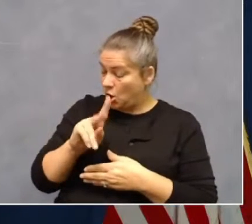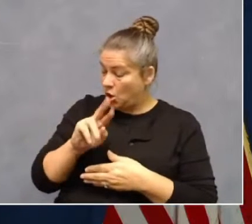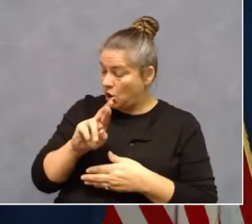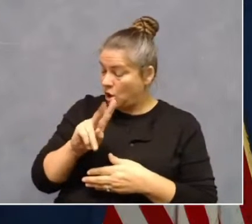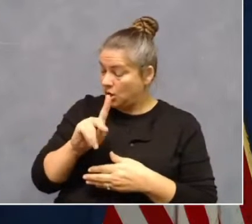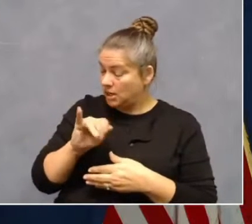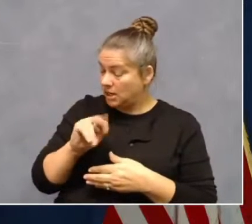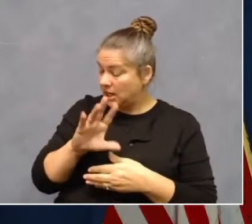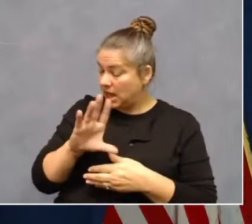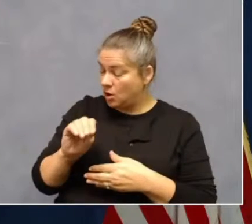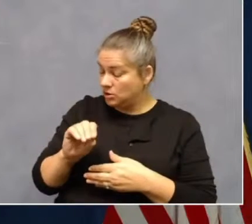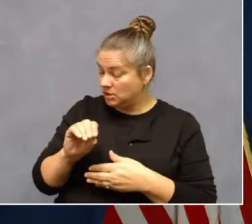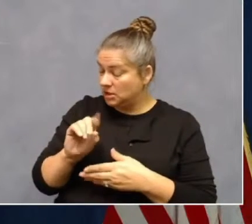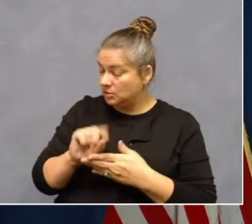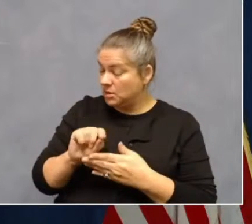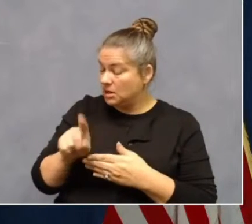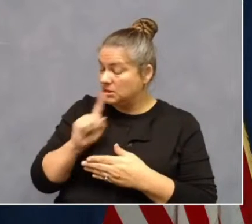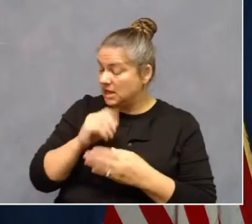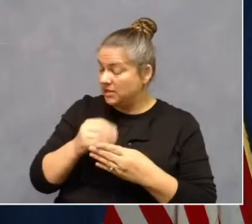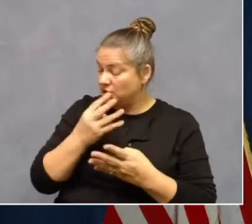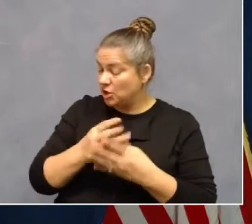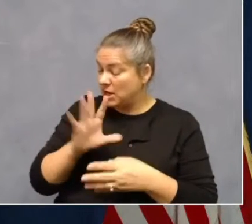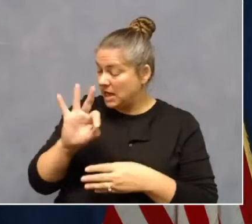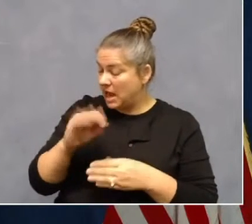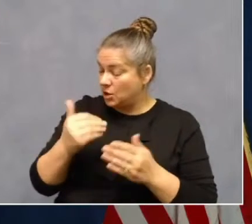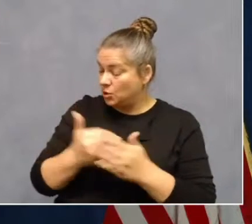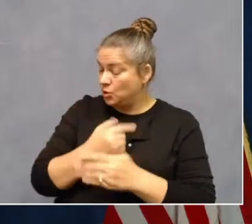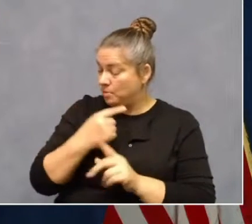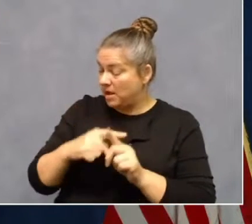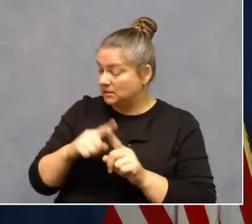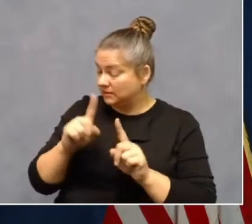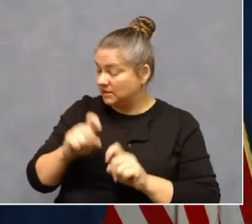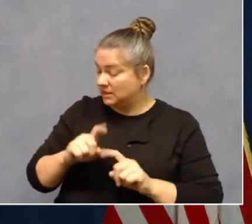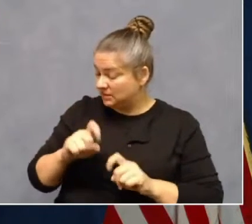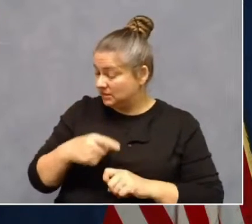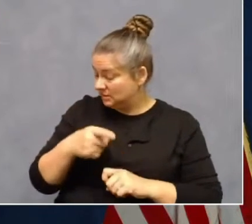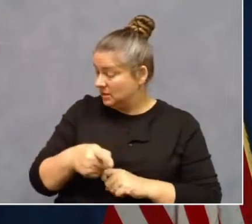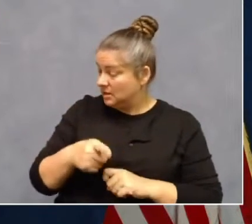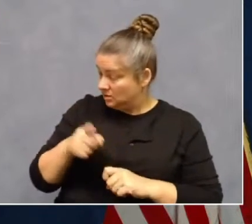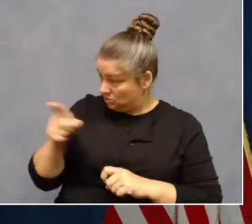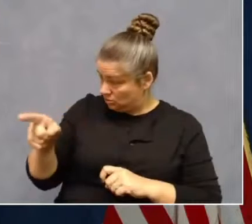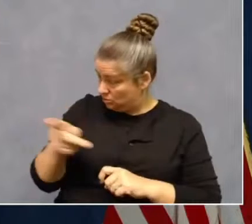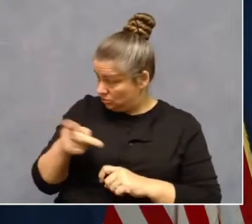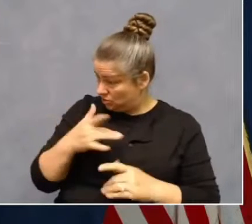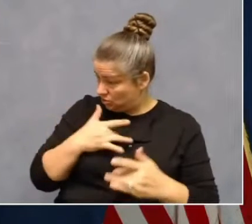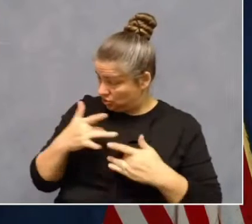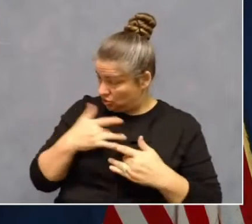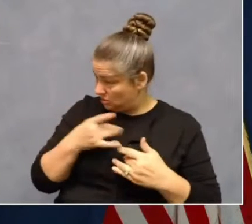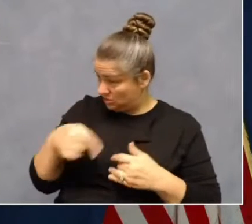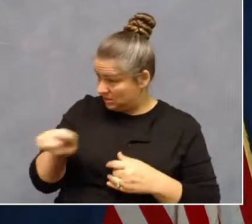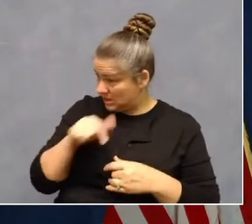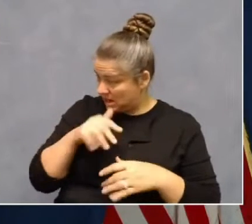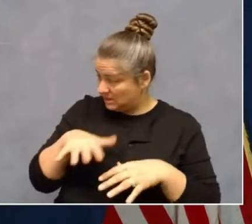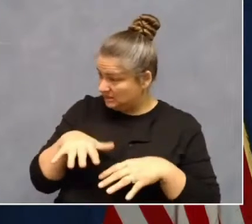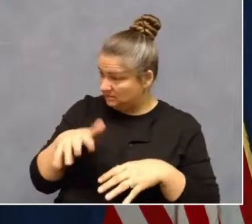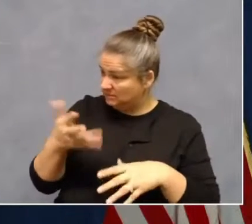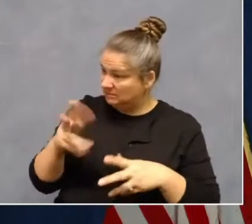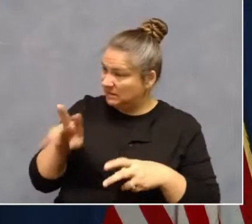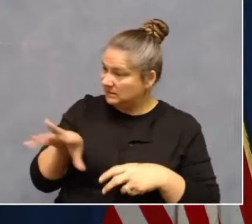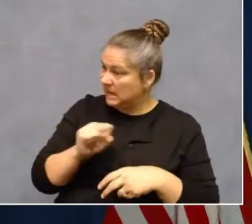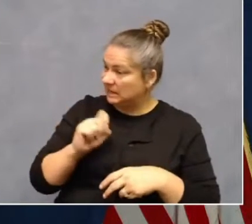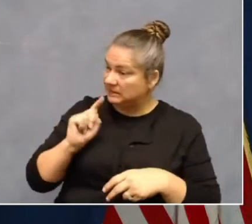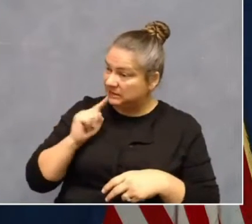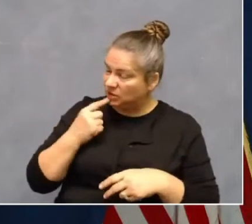week. Am I and is Dr. Stack concerned that officials at the detention center haven't been taking COVID-19 serious and allowed the virus